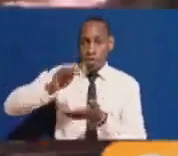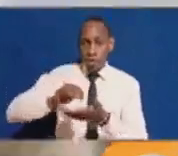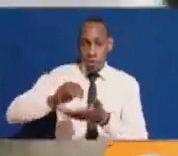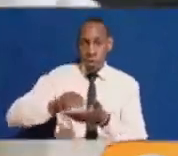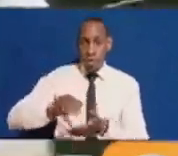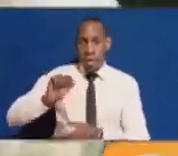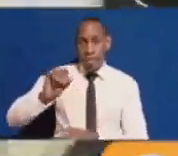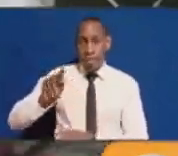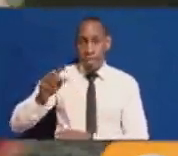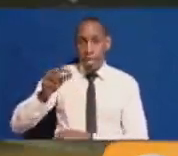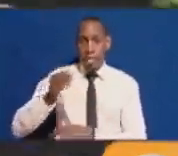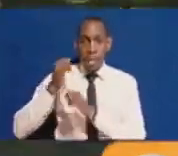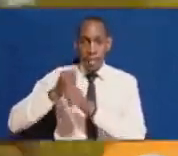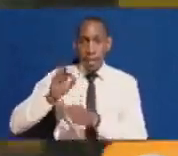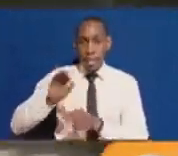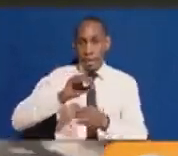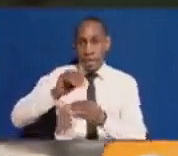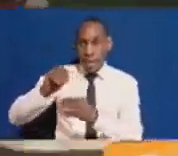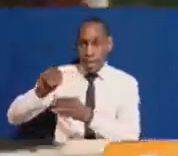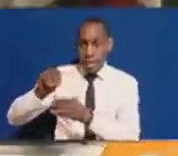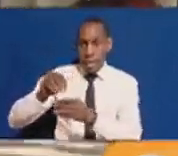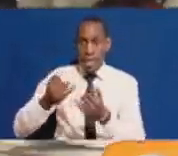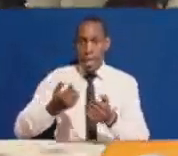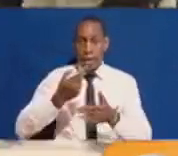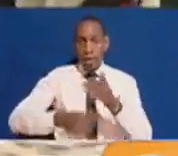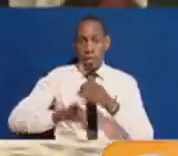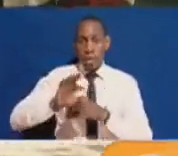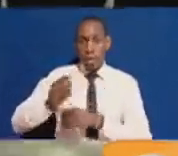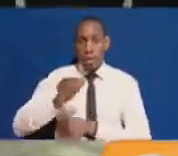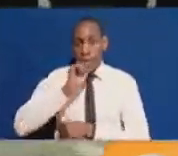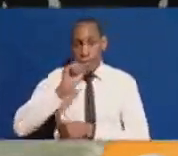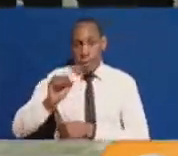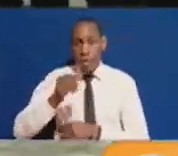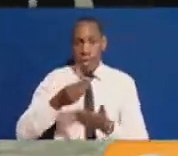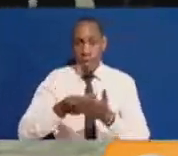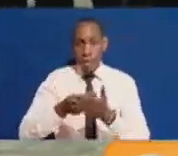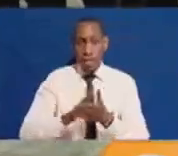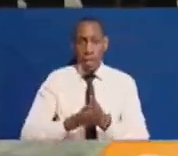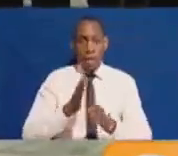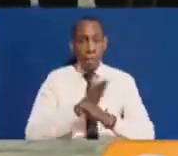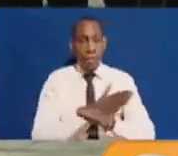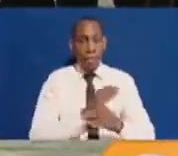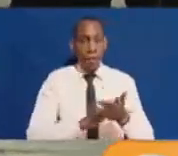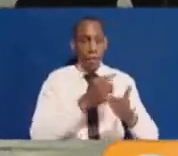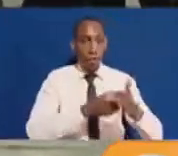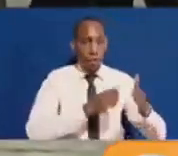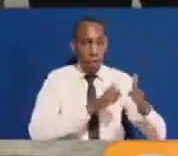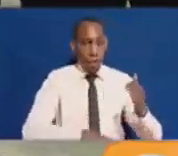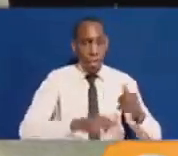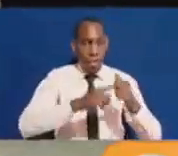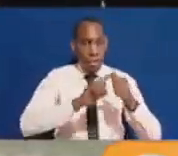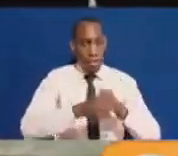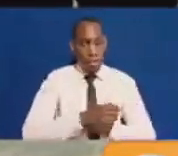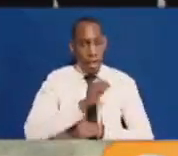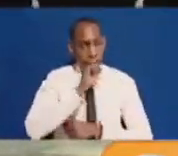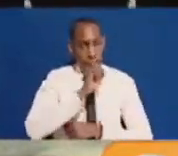of a 50 kilograms bag of fertilizer to 3,500 shillings, down from the previous